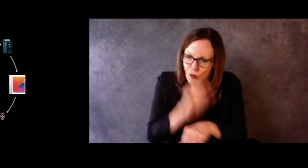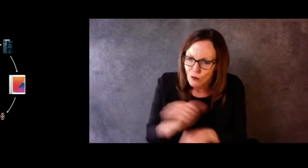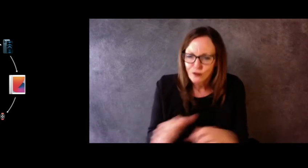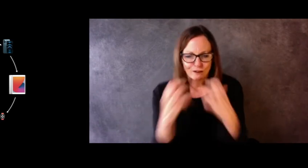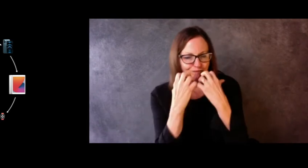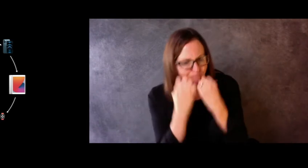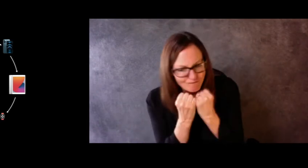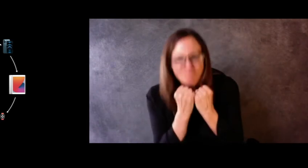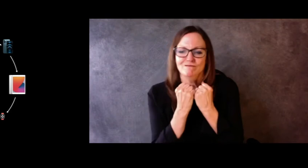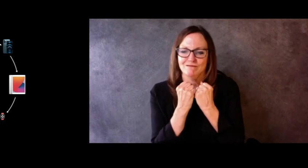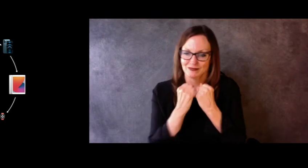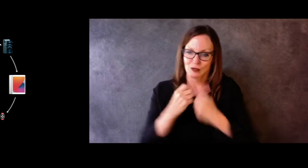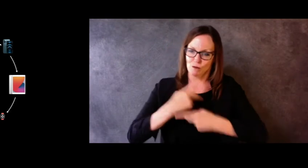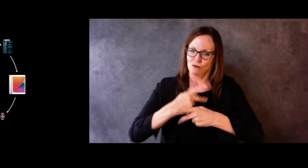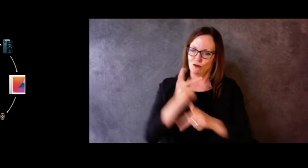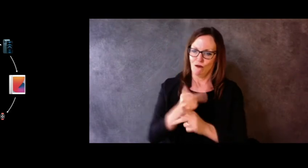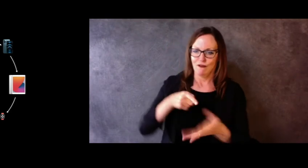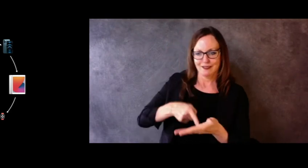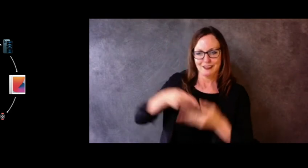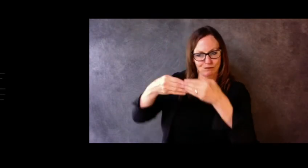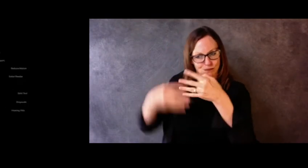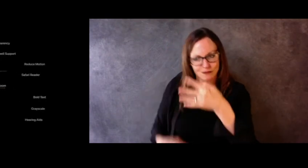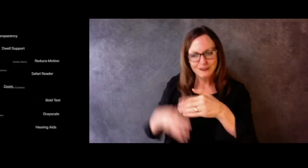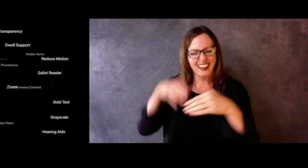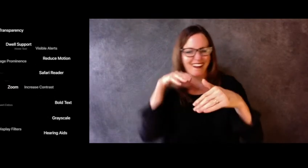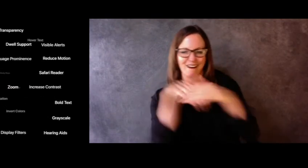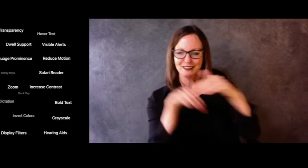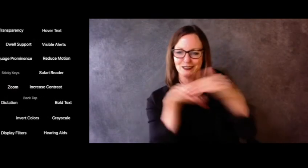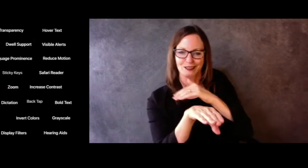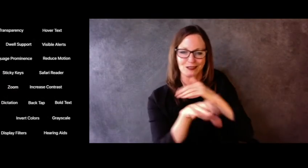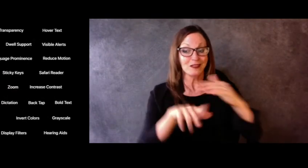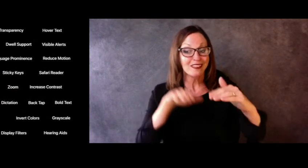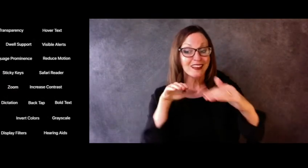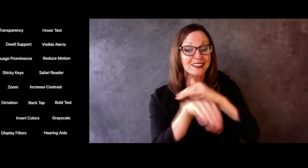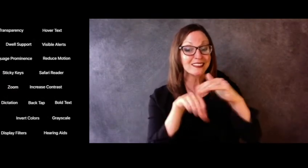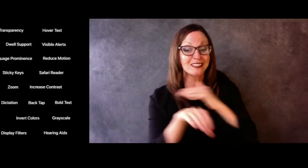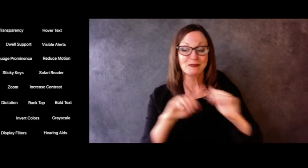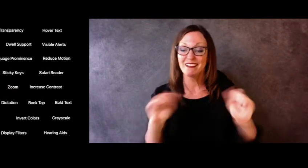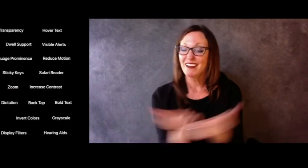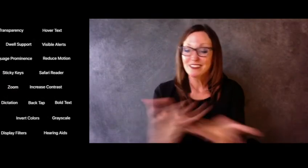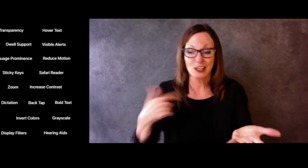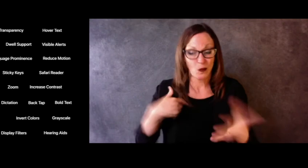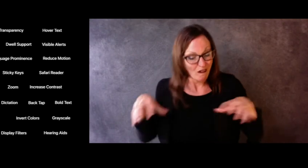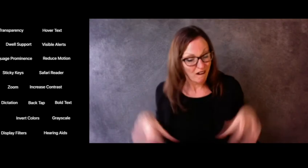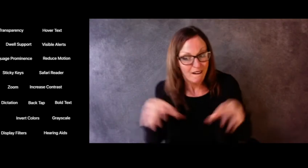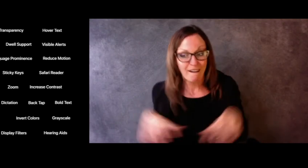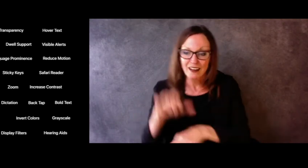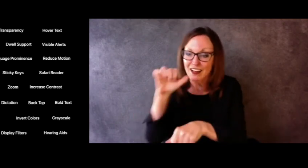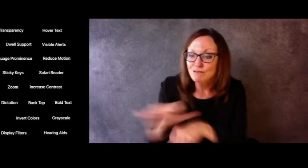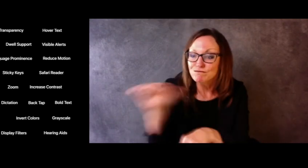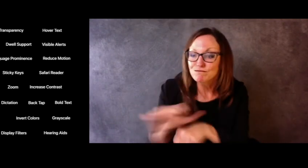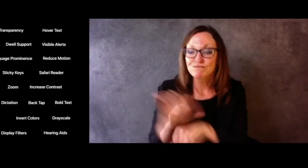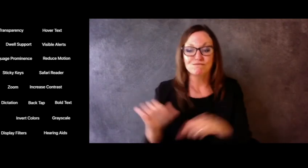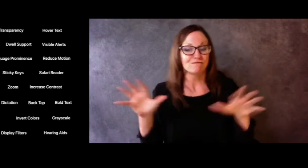team that focuses on accessibility across all that we do. And by continuing to iterate year over year with those principles in